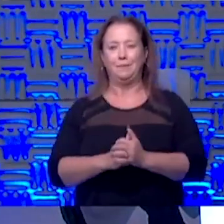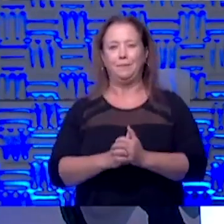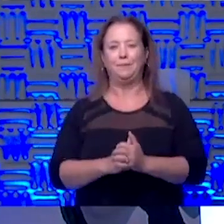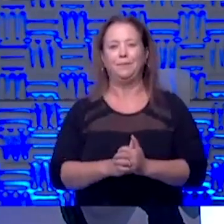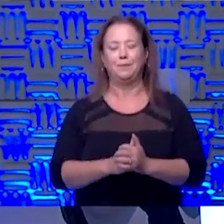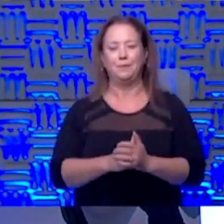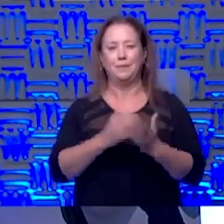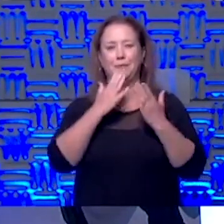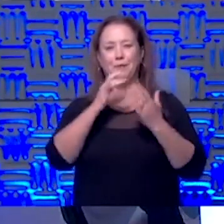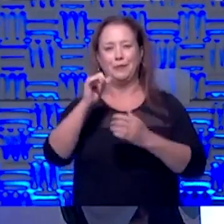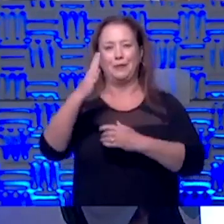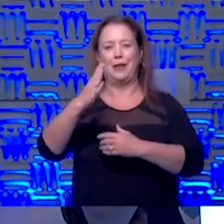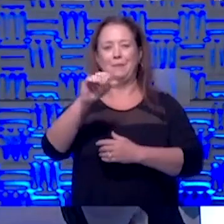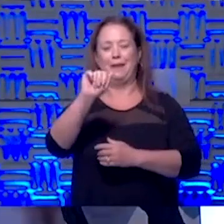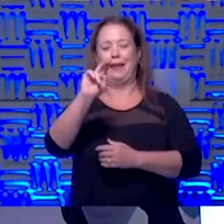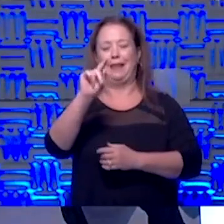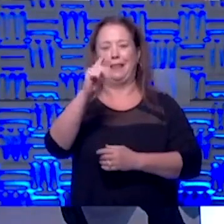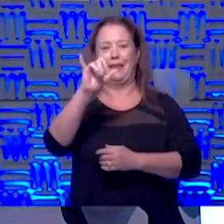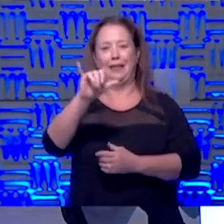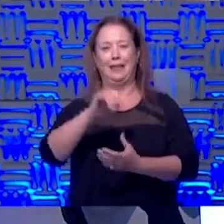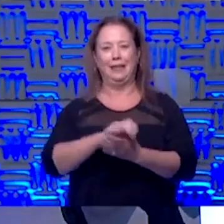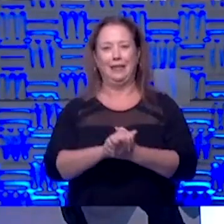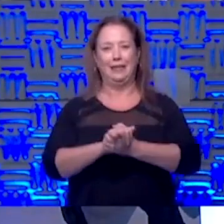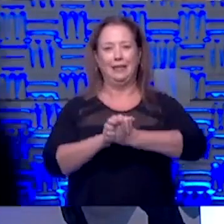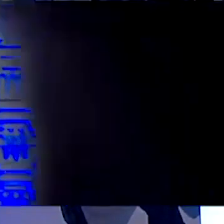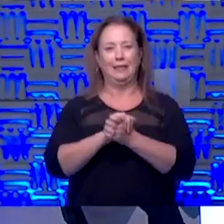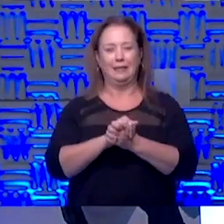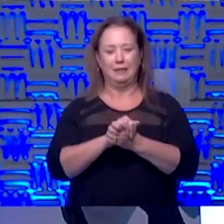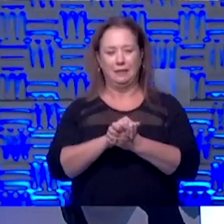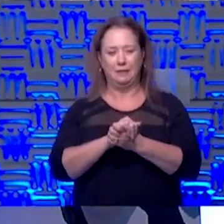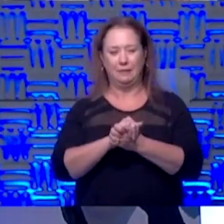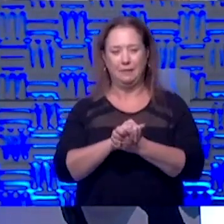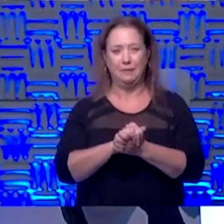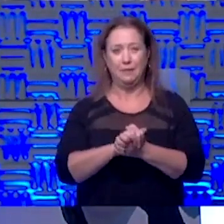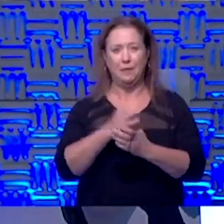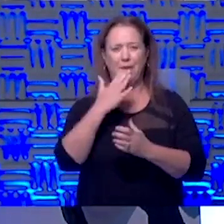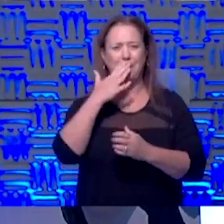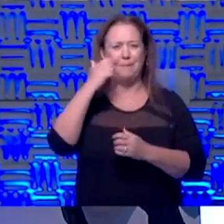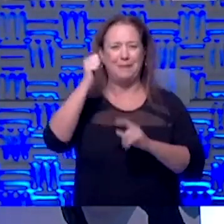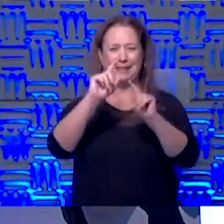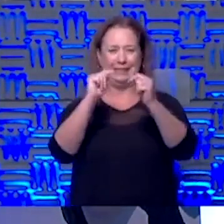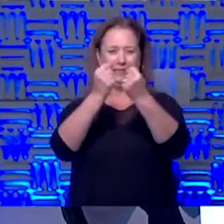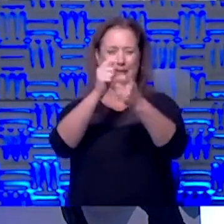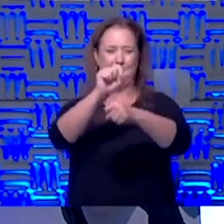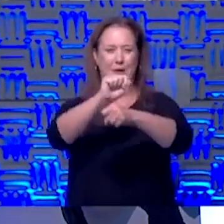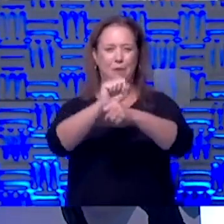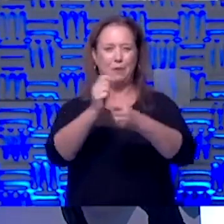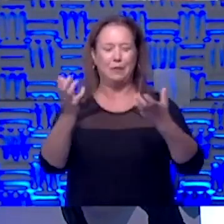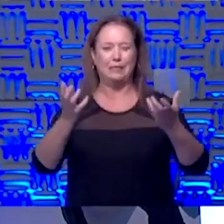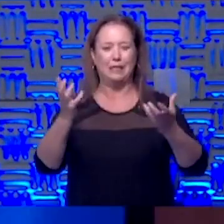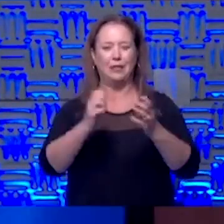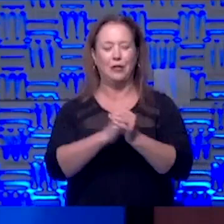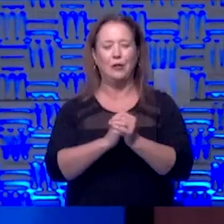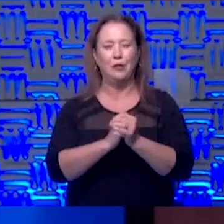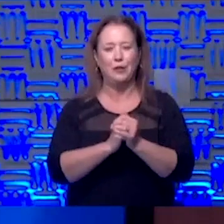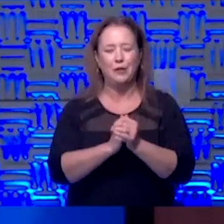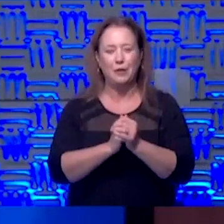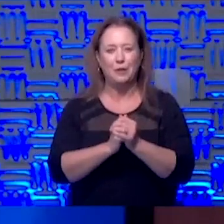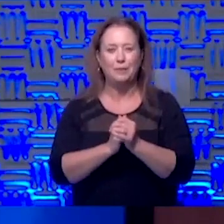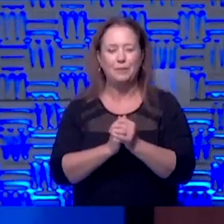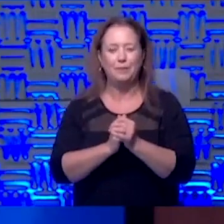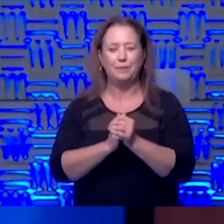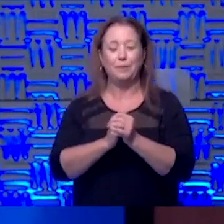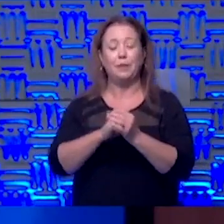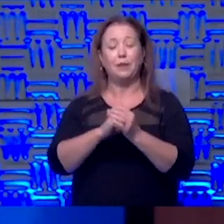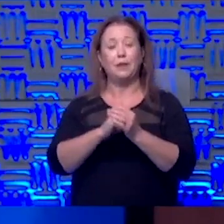well done, Anthony. All right, Anthony. All right. We have the best crew here. It's a hoot. All right. Let's turn